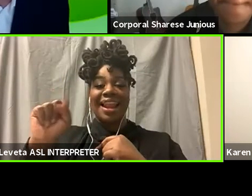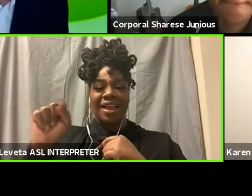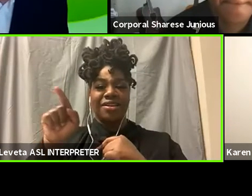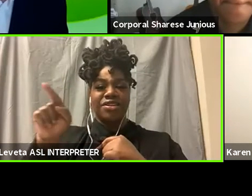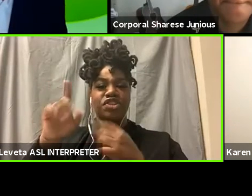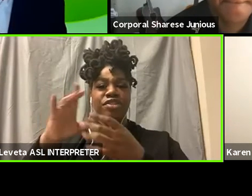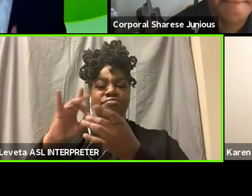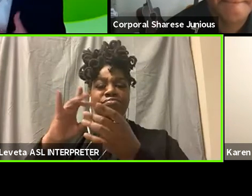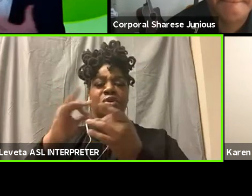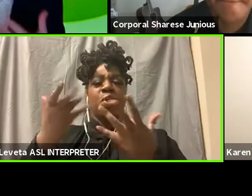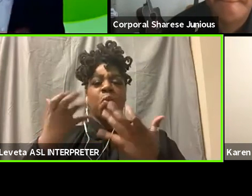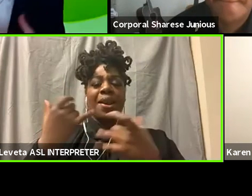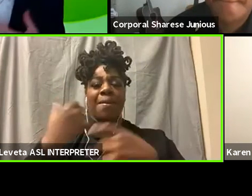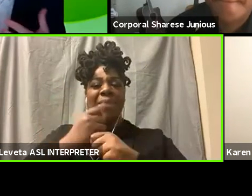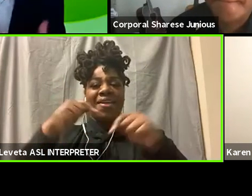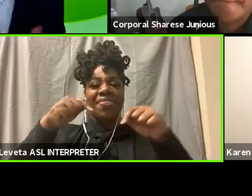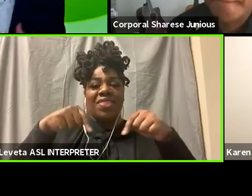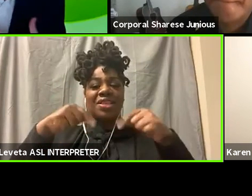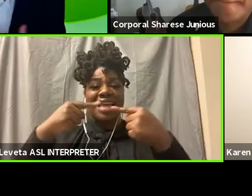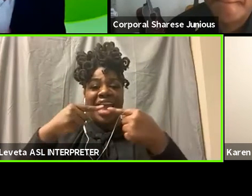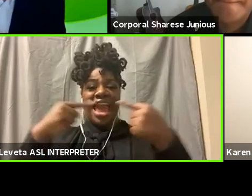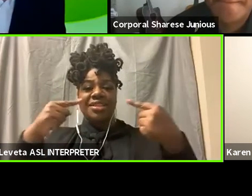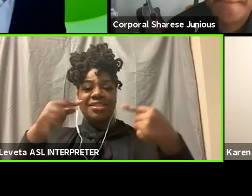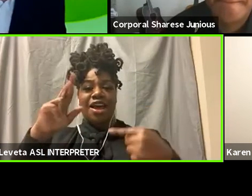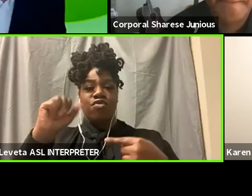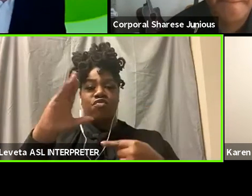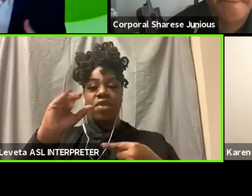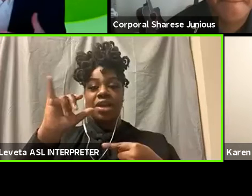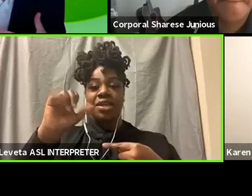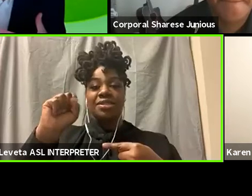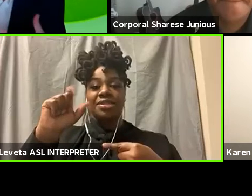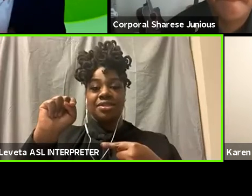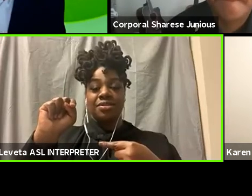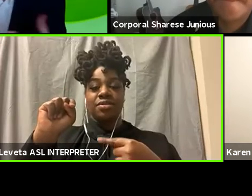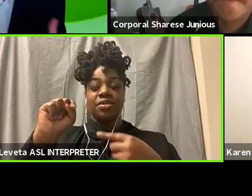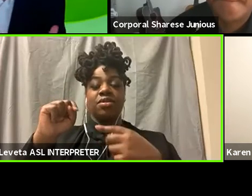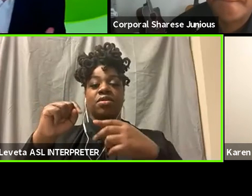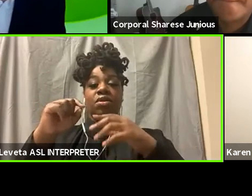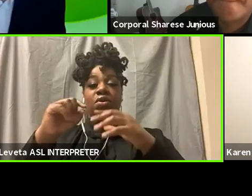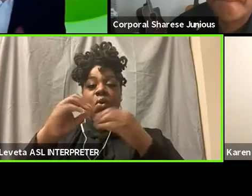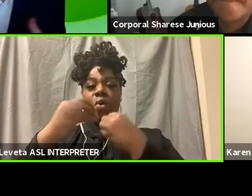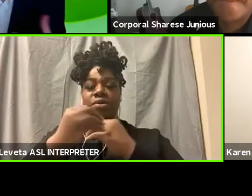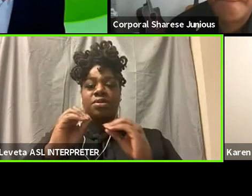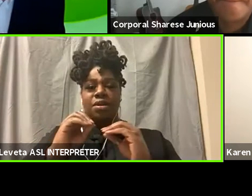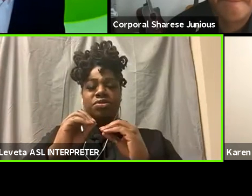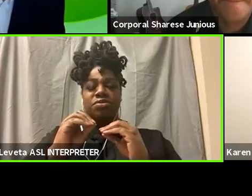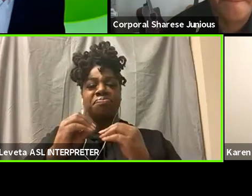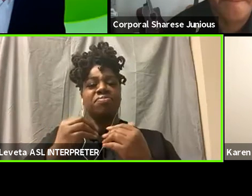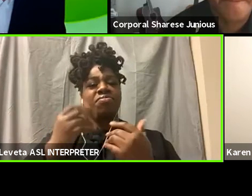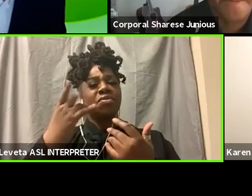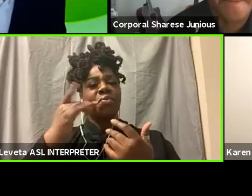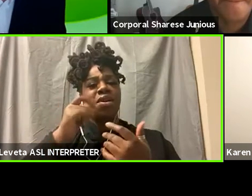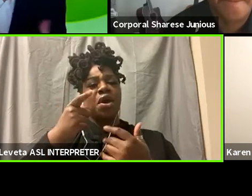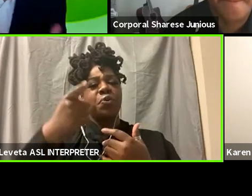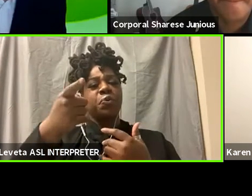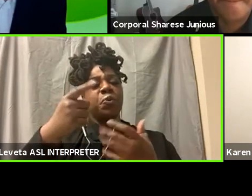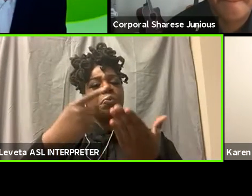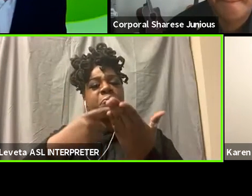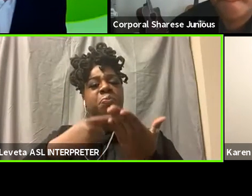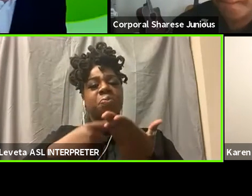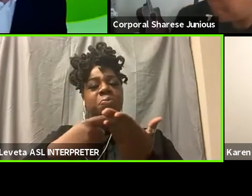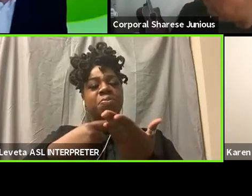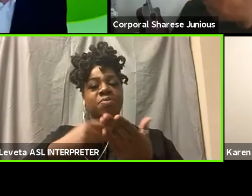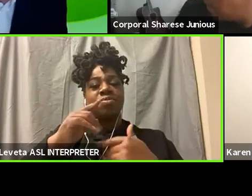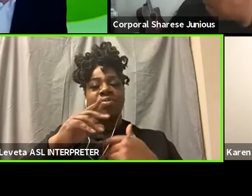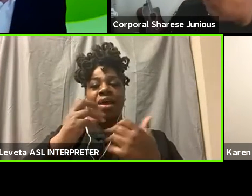organization. So I'm wondering if you could talk to us a little bit about what are some of the current practices and policies that are barriers